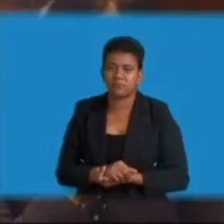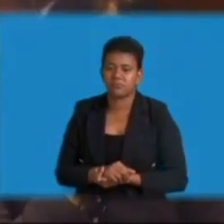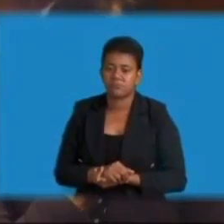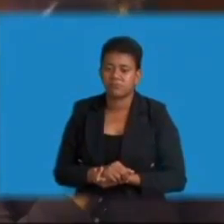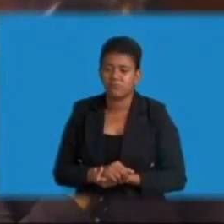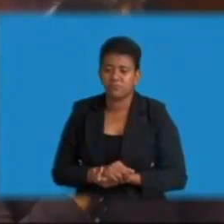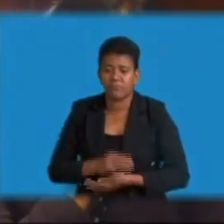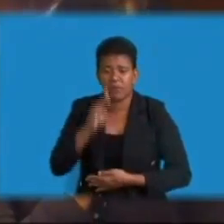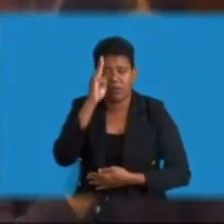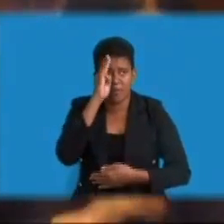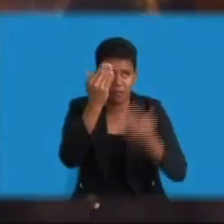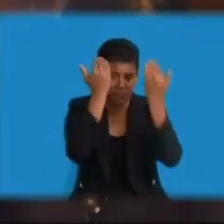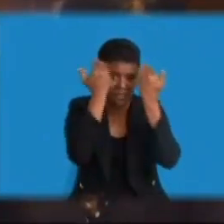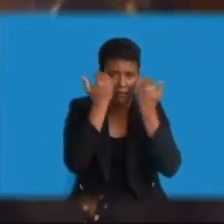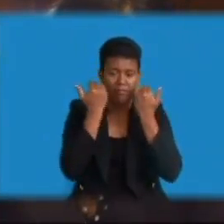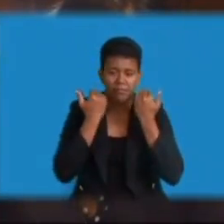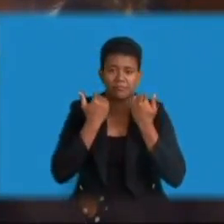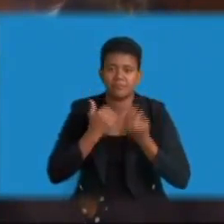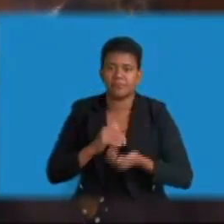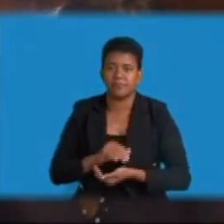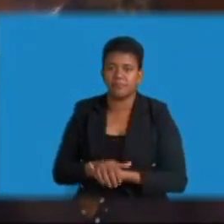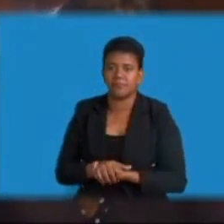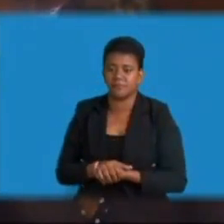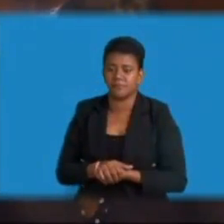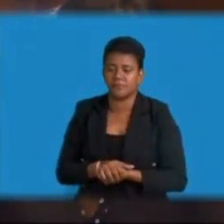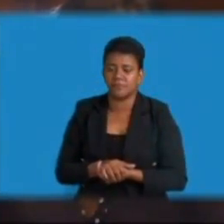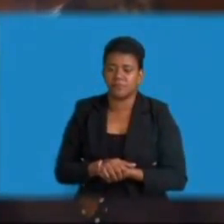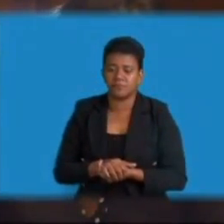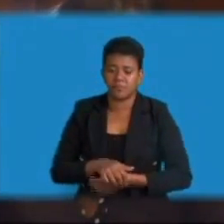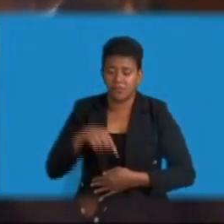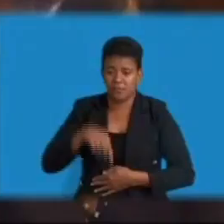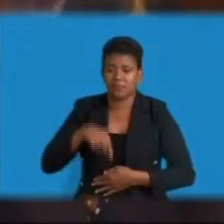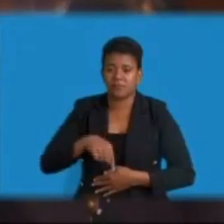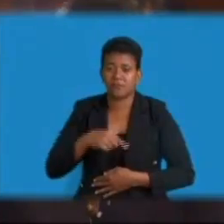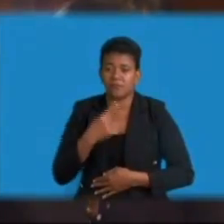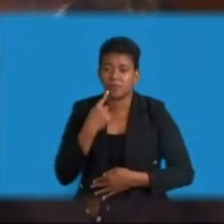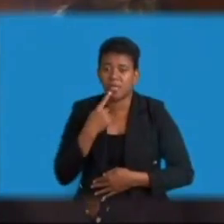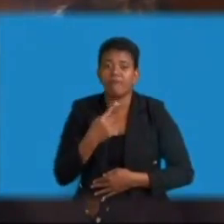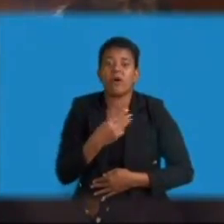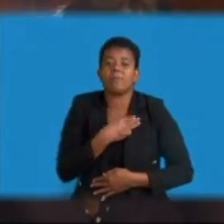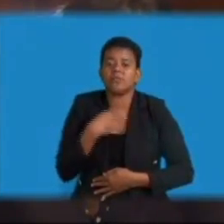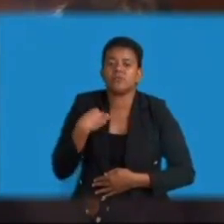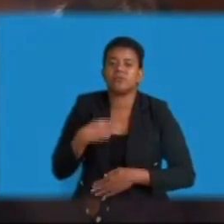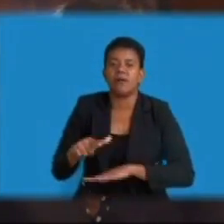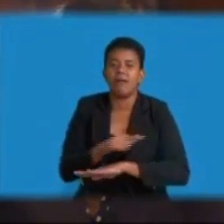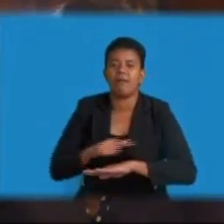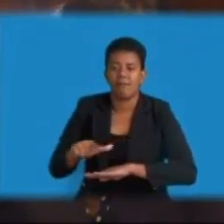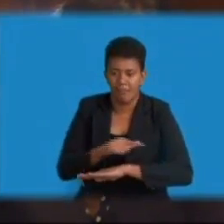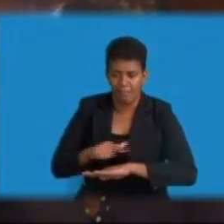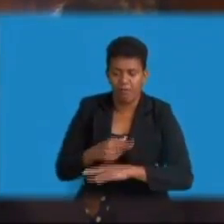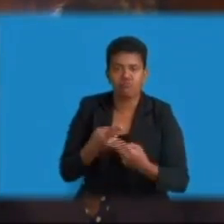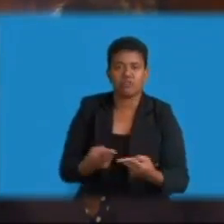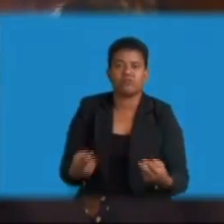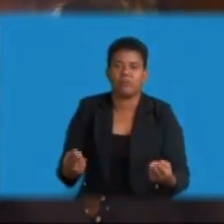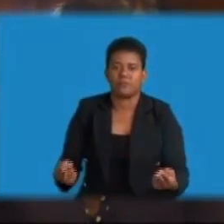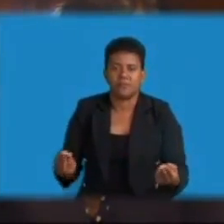Madam Speaker, this statement is with respect to the Ministry of Lands and Mineral Resources. Madam Speaker, the Ministry, through the Department